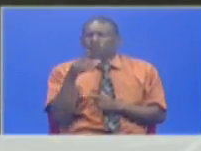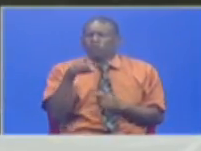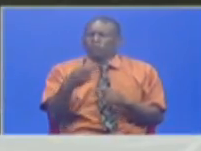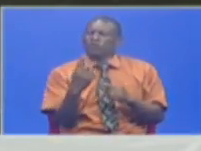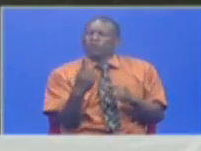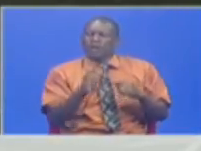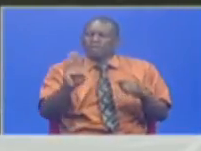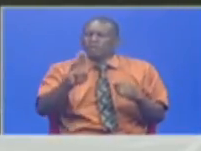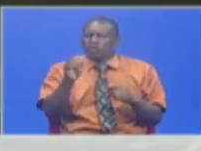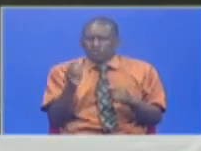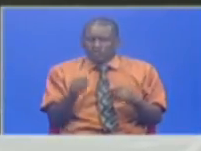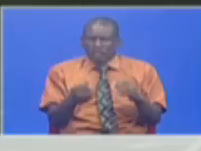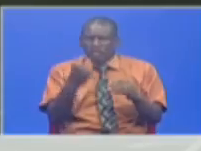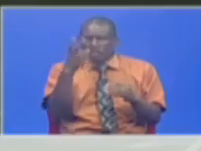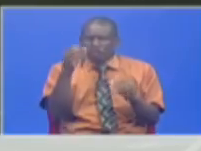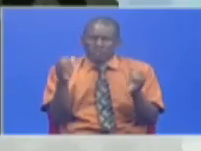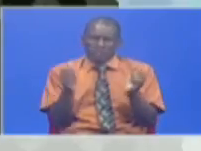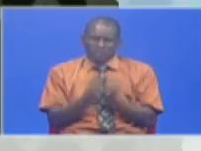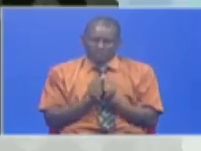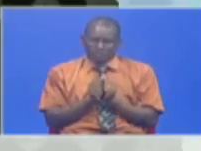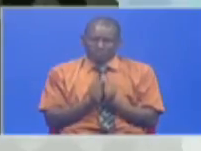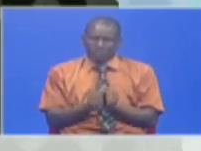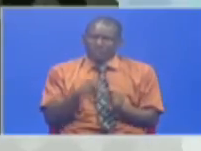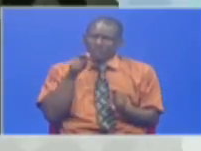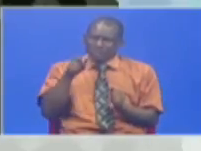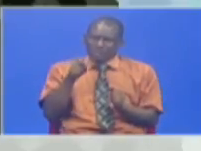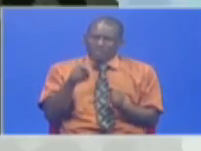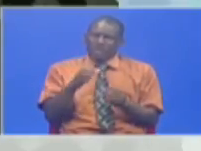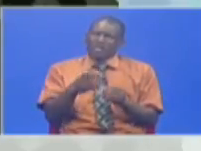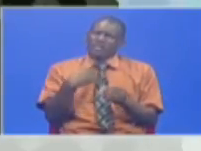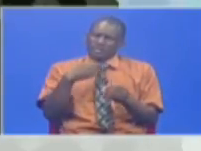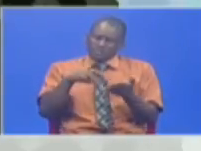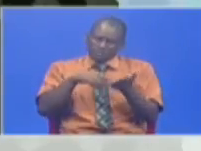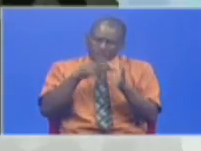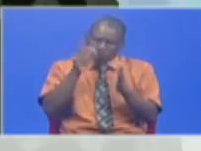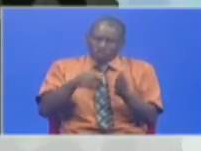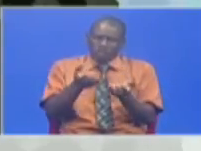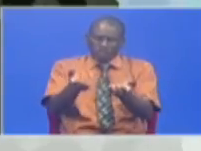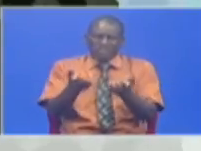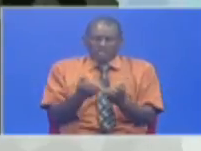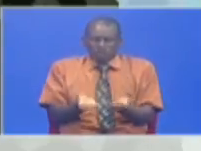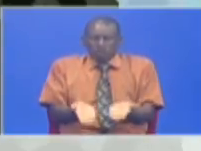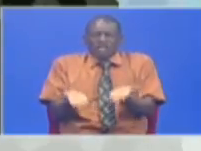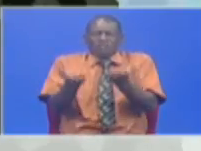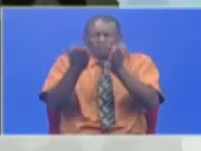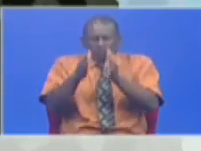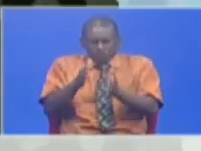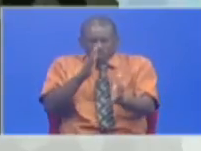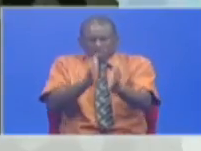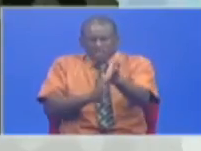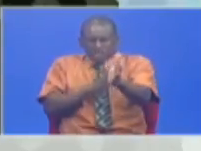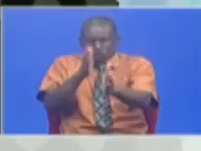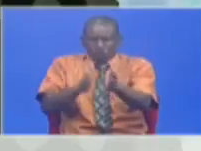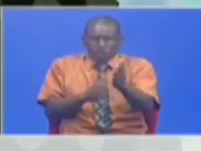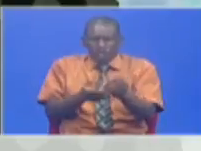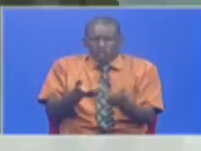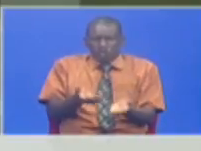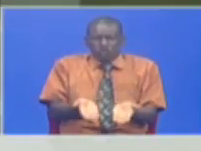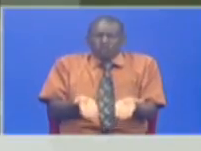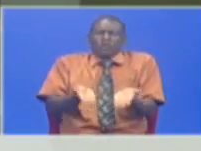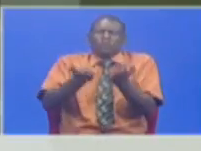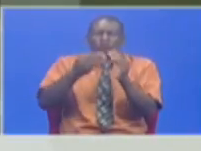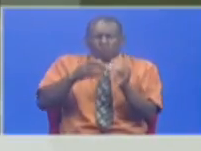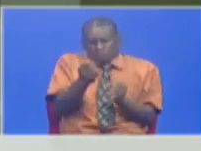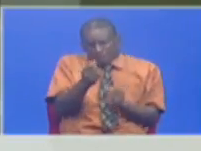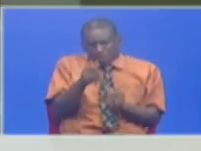billion shillings in 2010. Thus, there was a need to restructure and improve infrastructure to increase revenue.